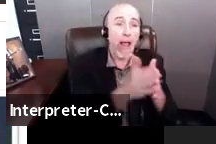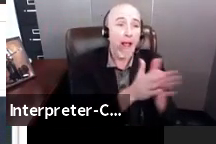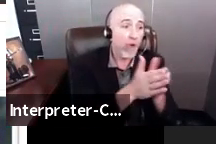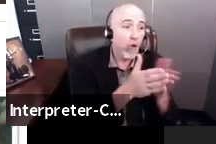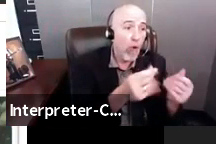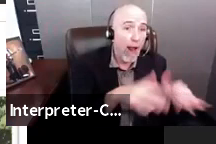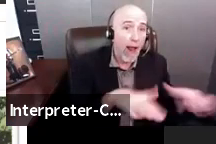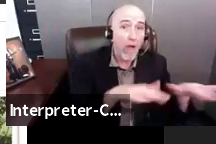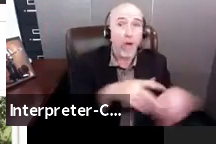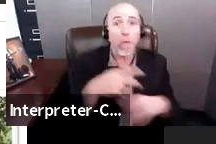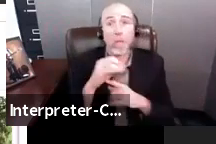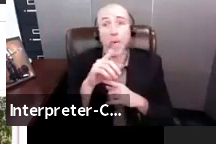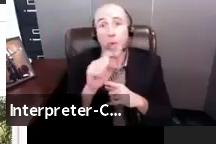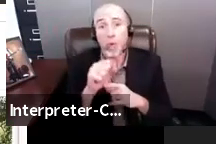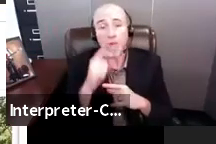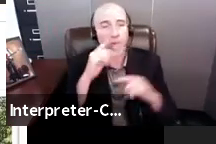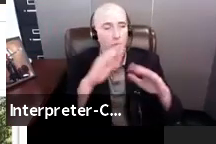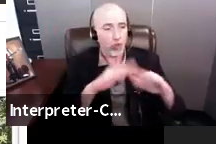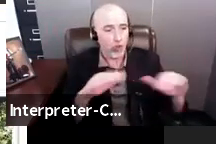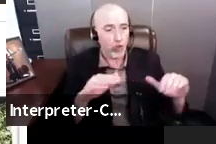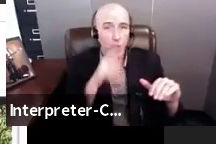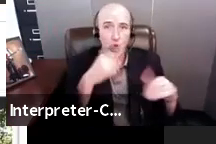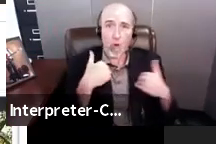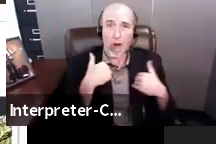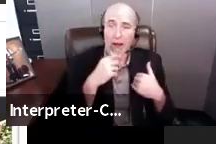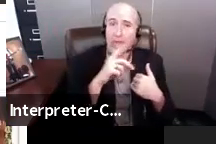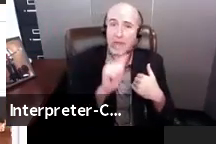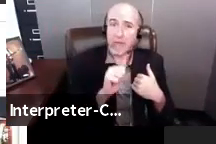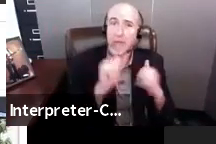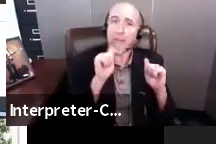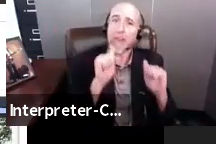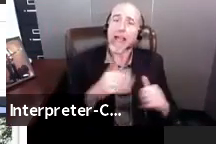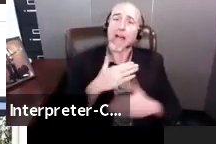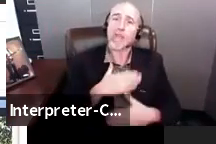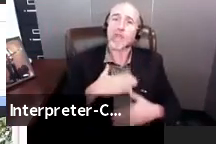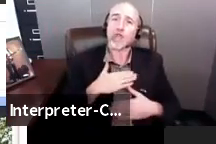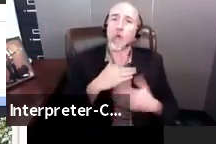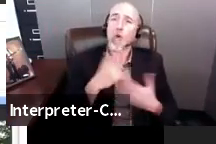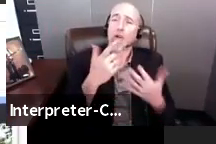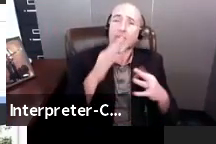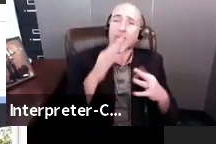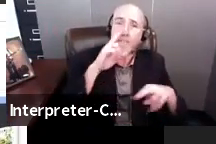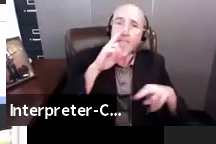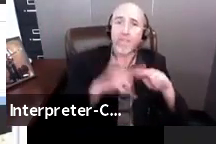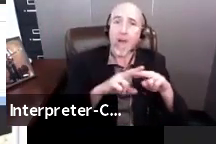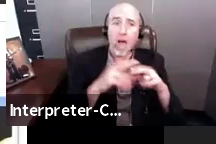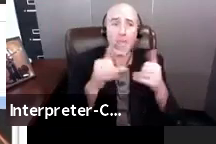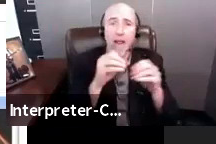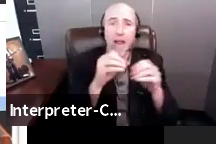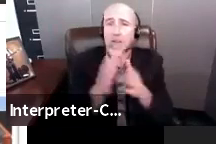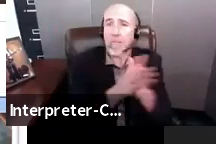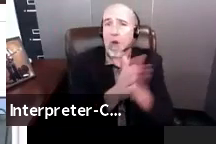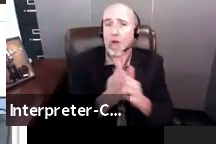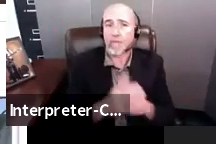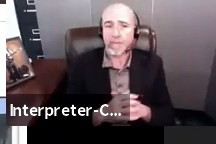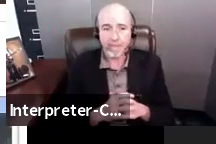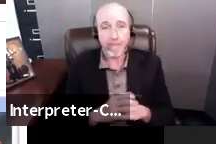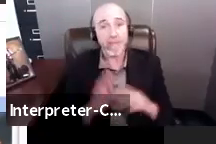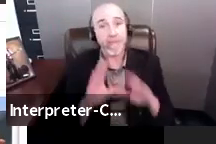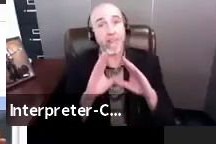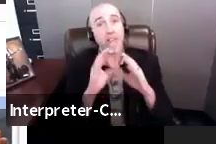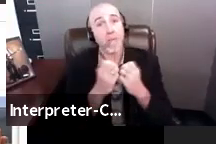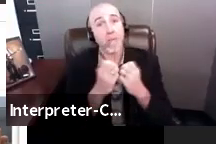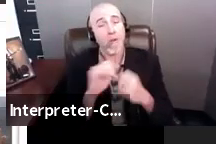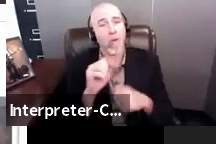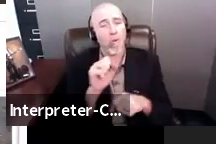pools, so children and with disabilities can enjoy a day of fun in the park. The committee has also worked